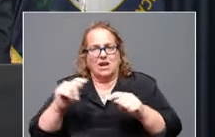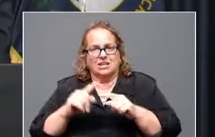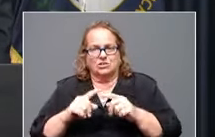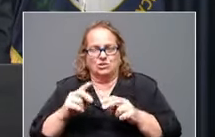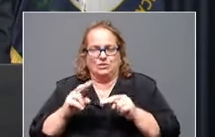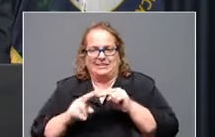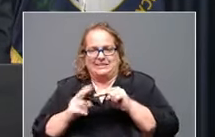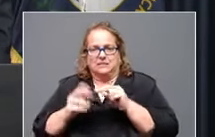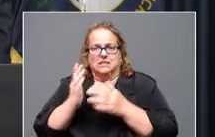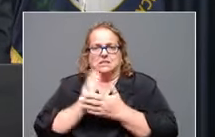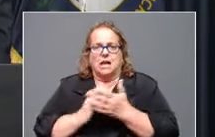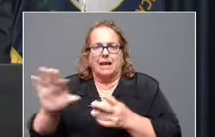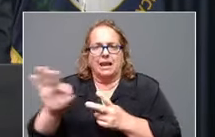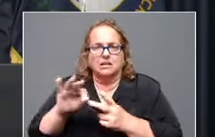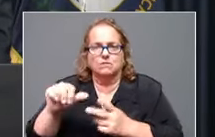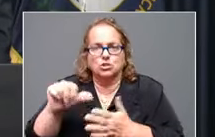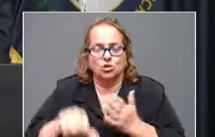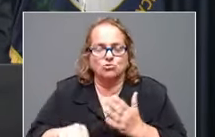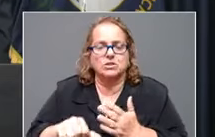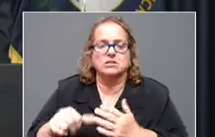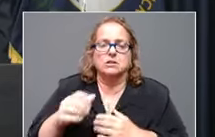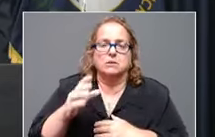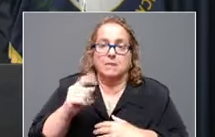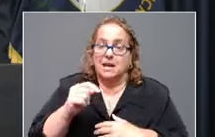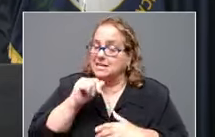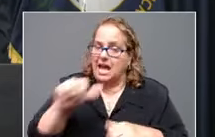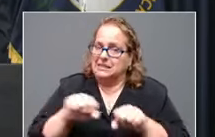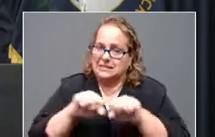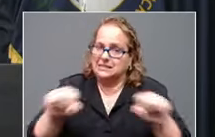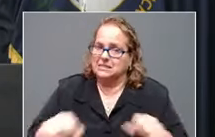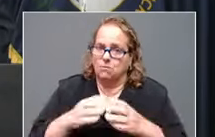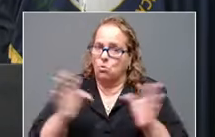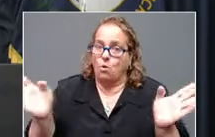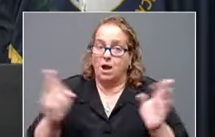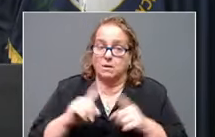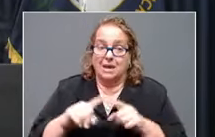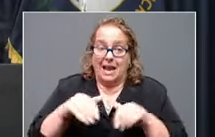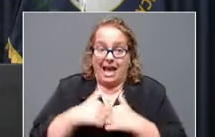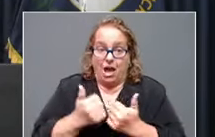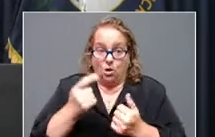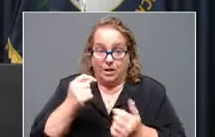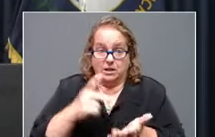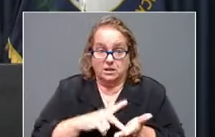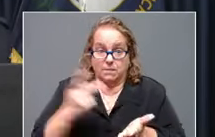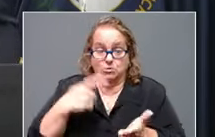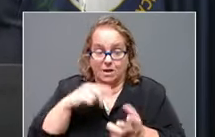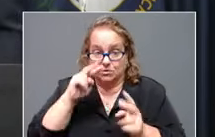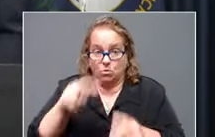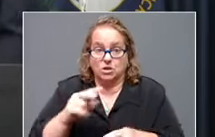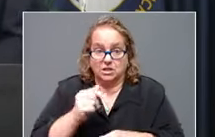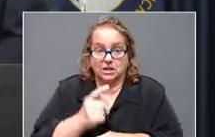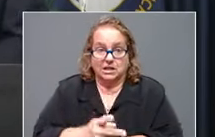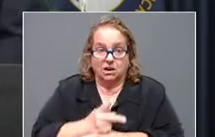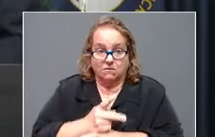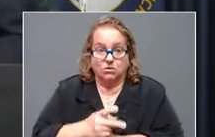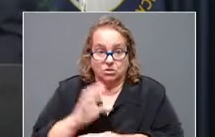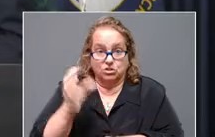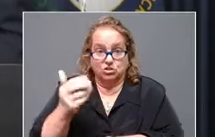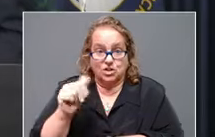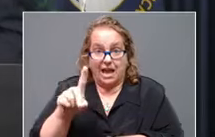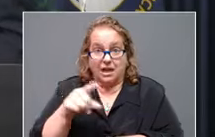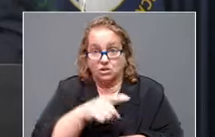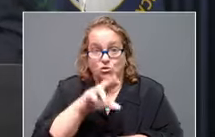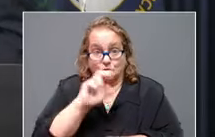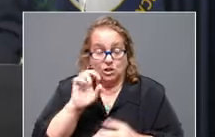think system-wide. We are at that point now. But the way this thing doubles, we got to watch it very carefully. Chad, you've rejoined us.